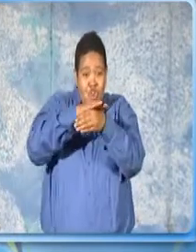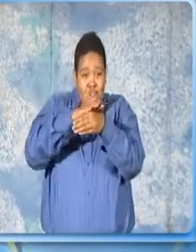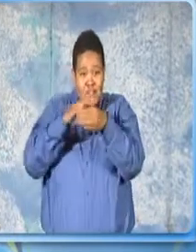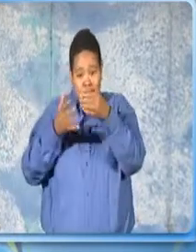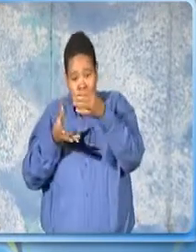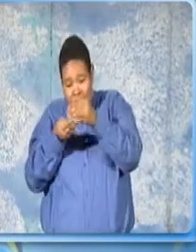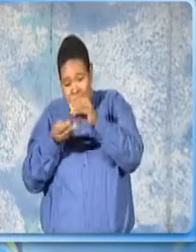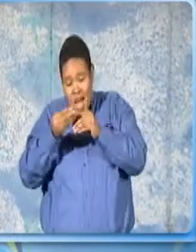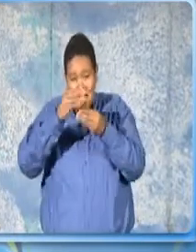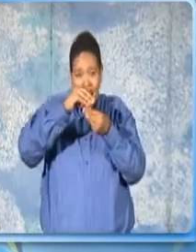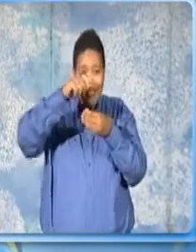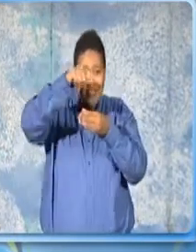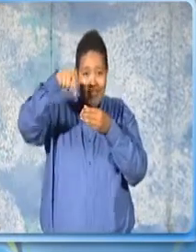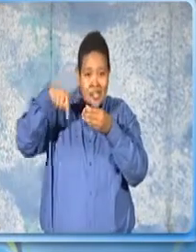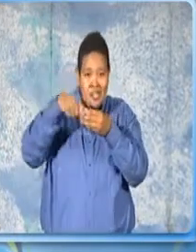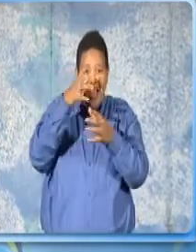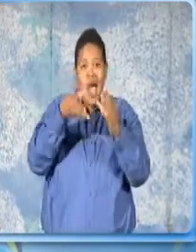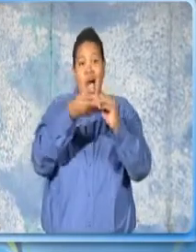solid.